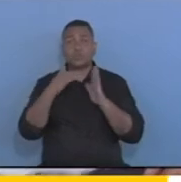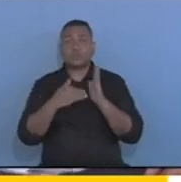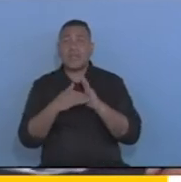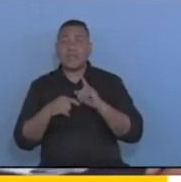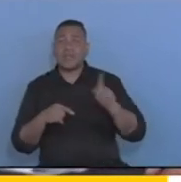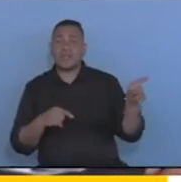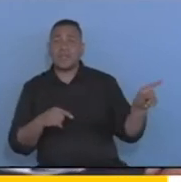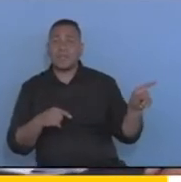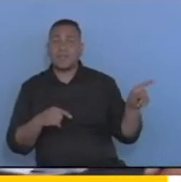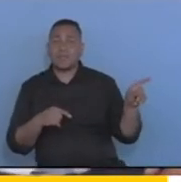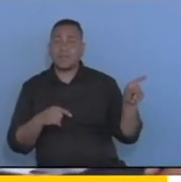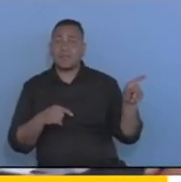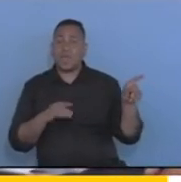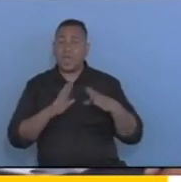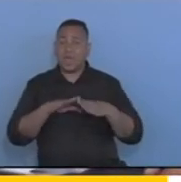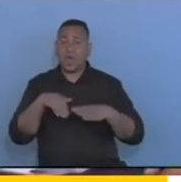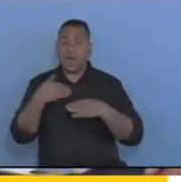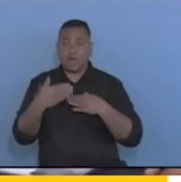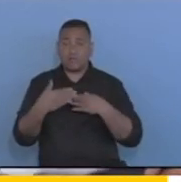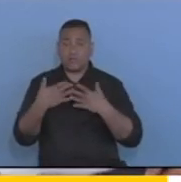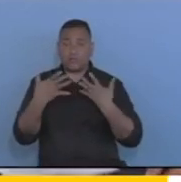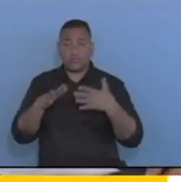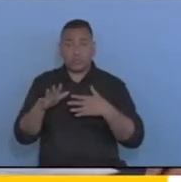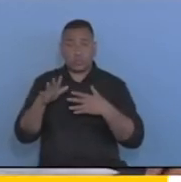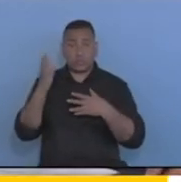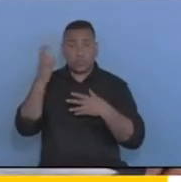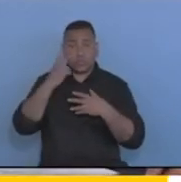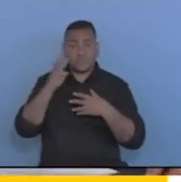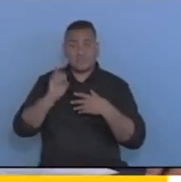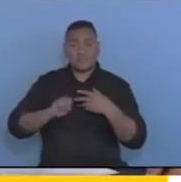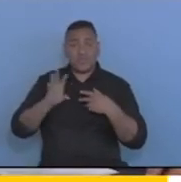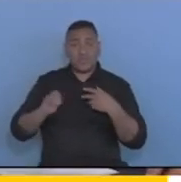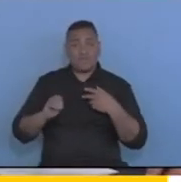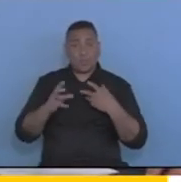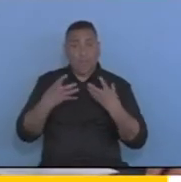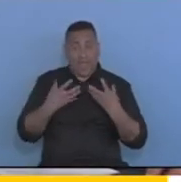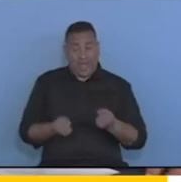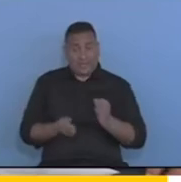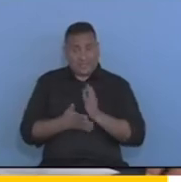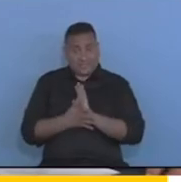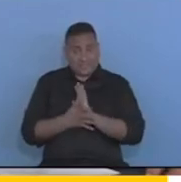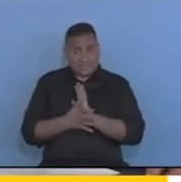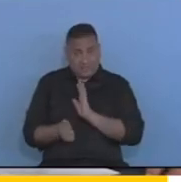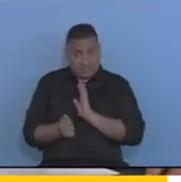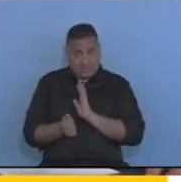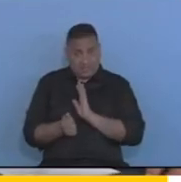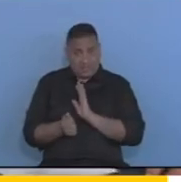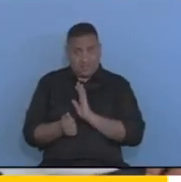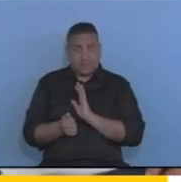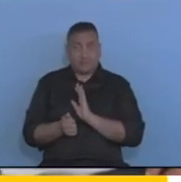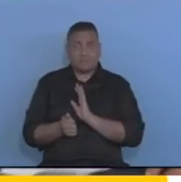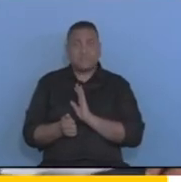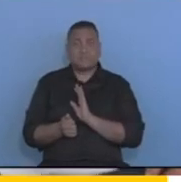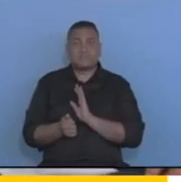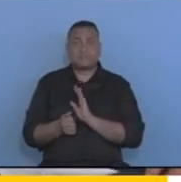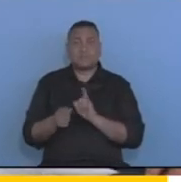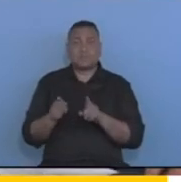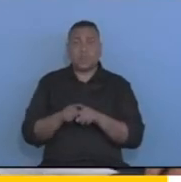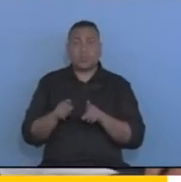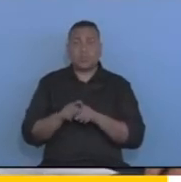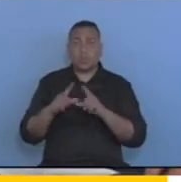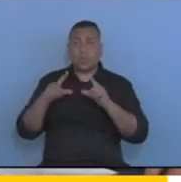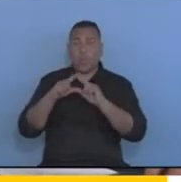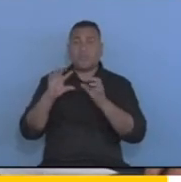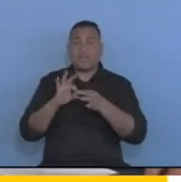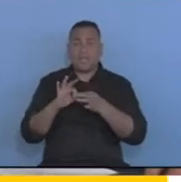they are looking for South Africans that has the skill. Oh, yeah. Wow. And so Northlink's got it. Yes, Northlink's got it. And